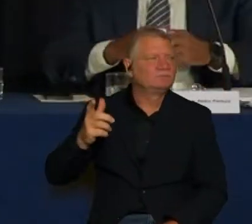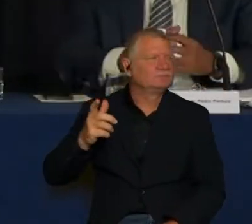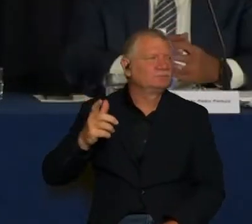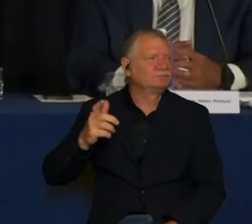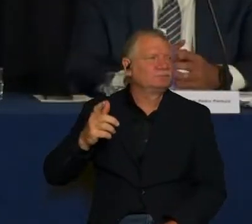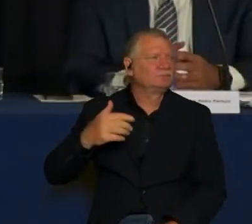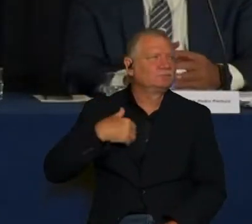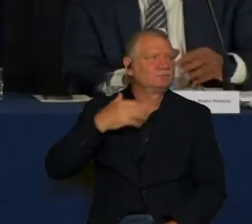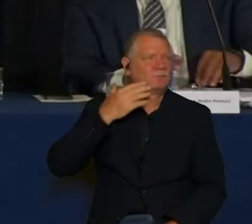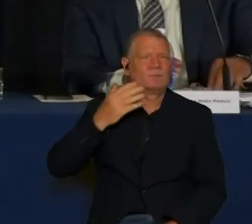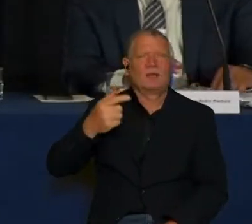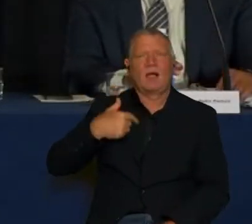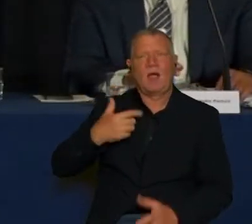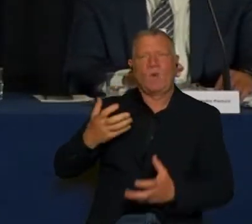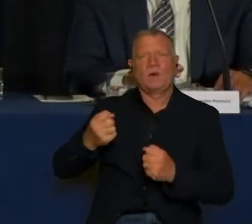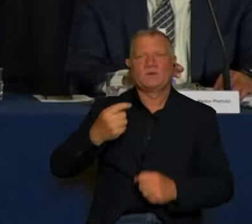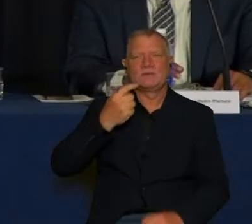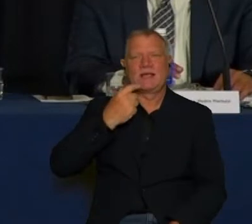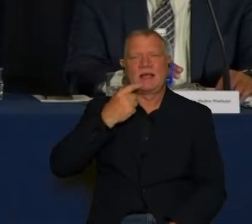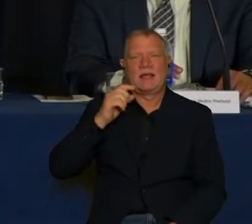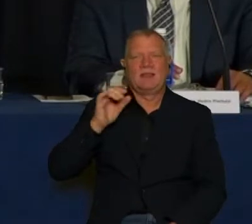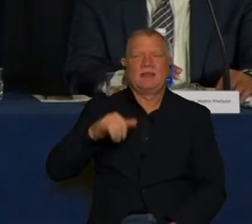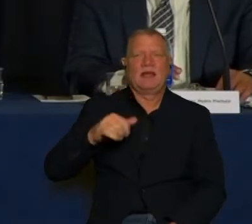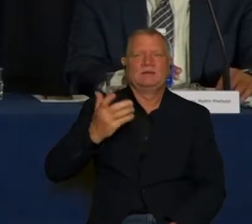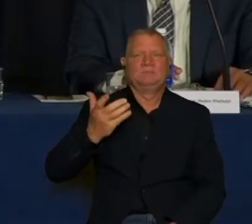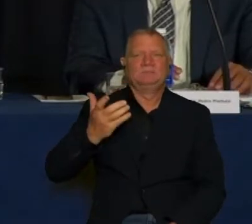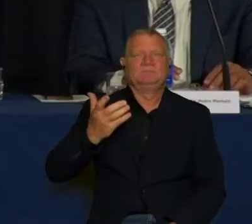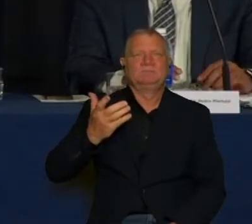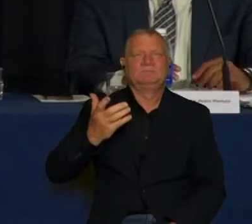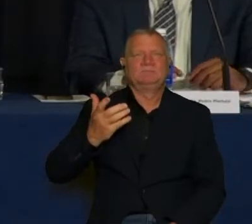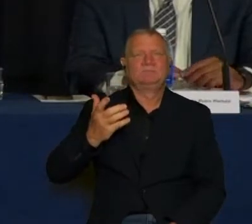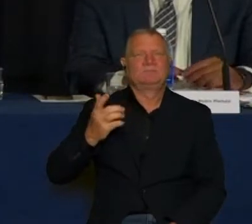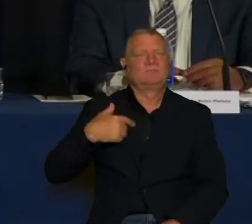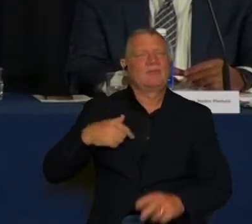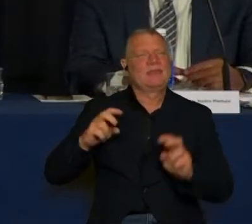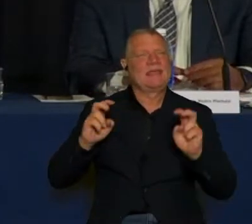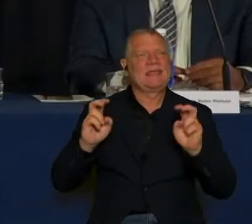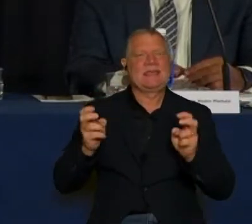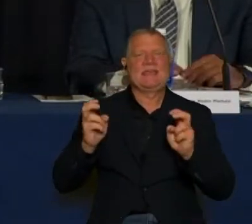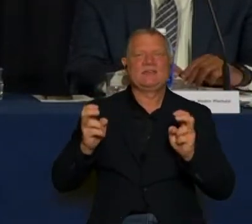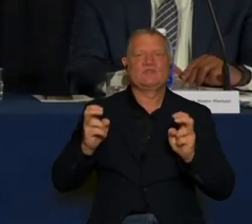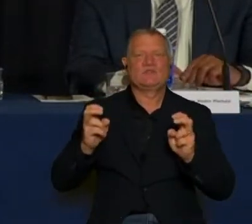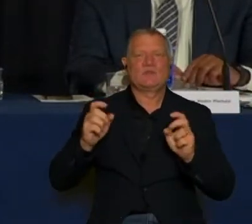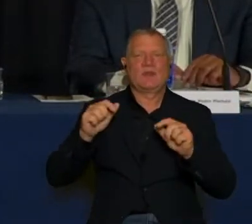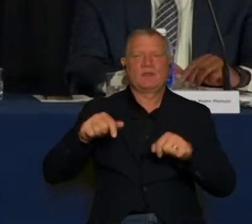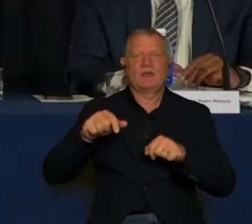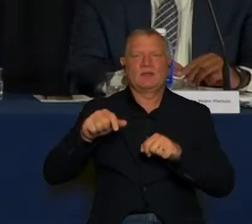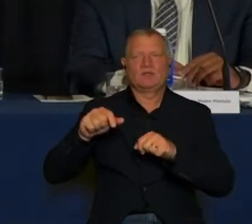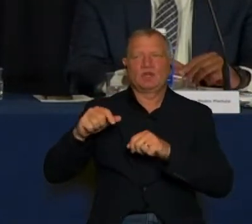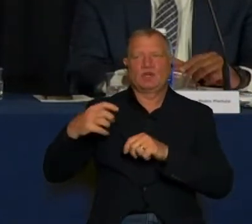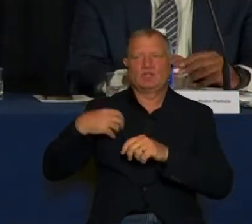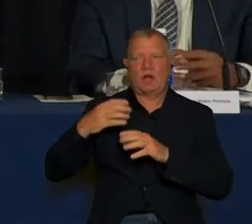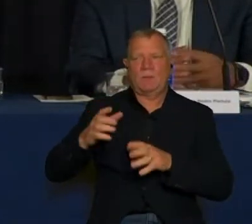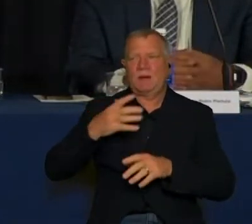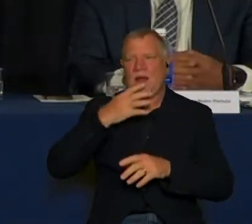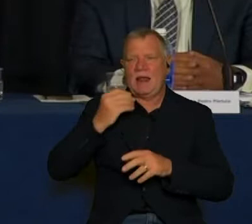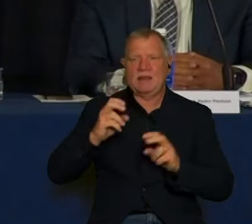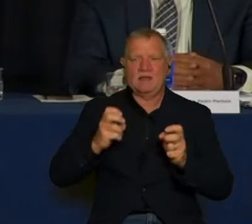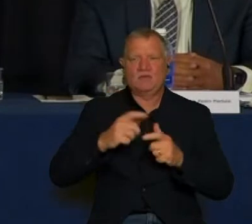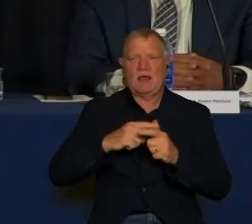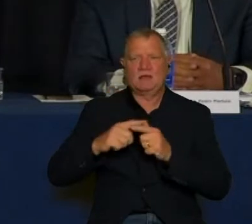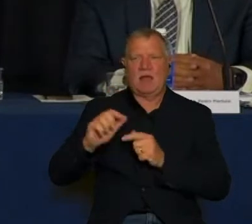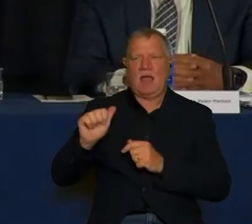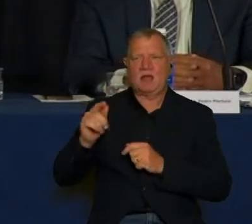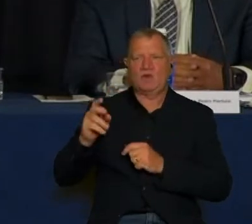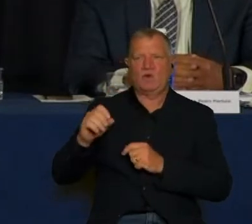you. I just want to say that the issue that the chairman raises and the issue that